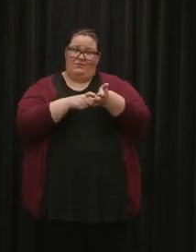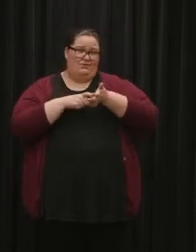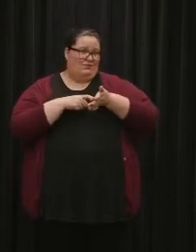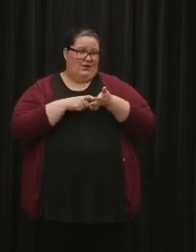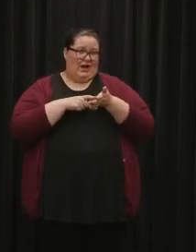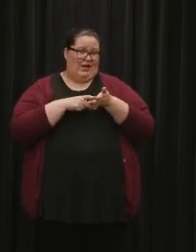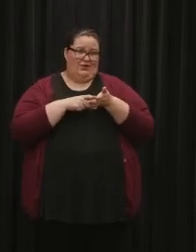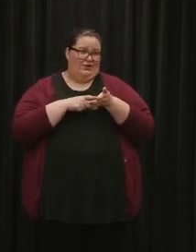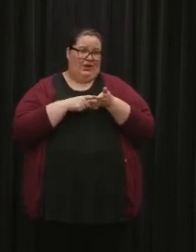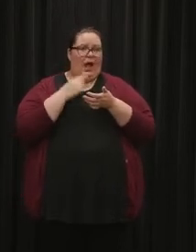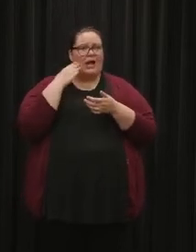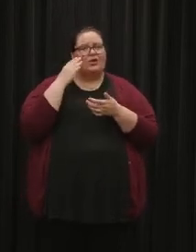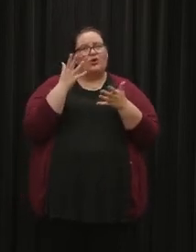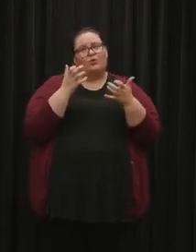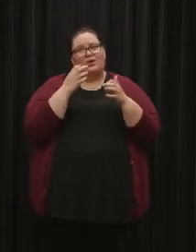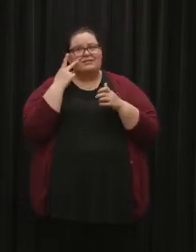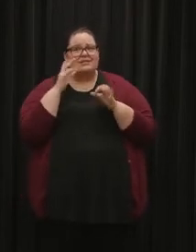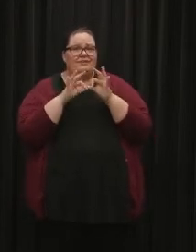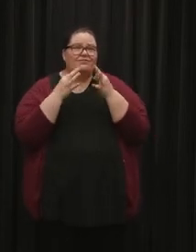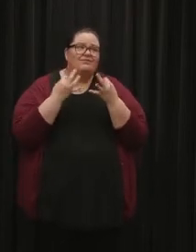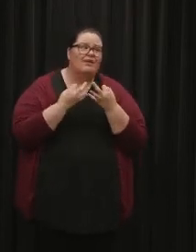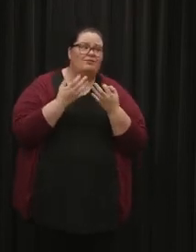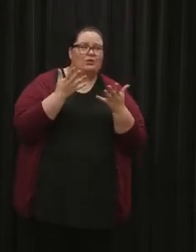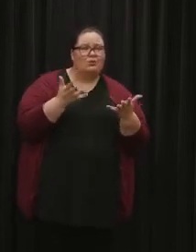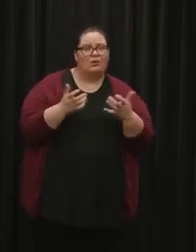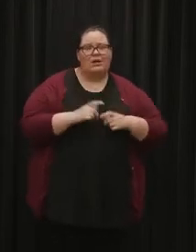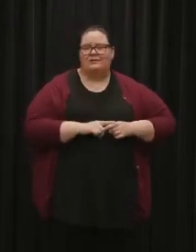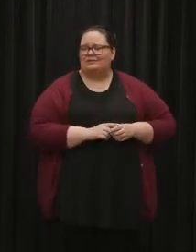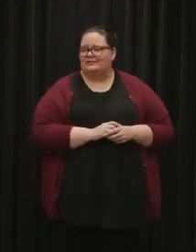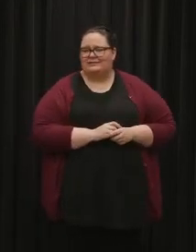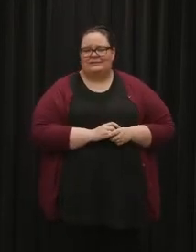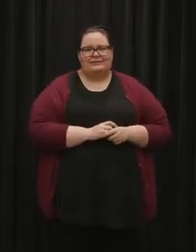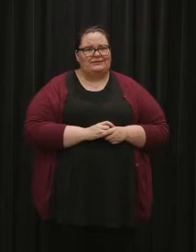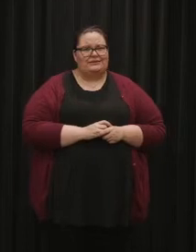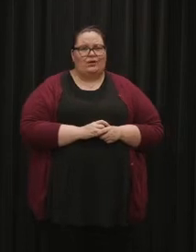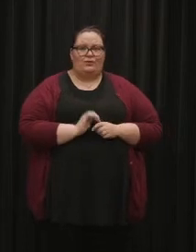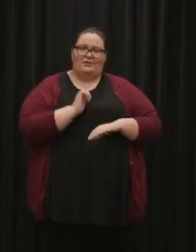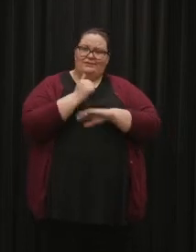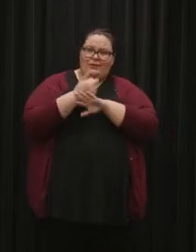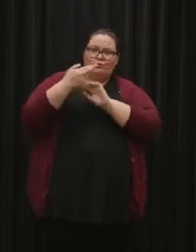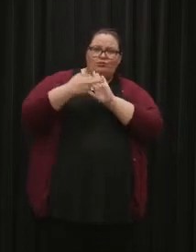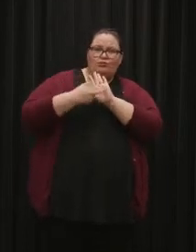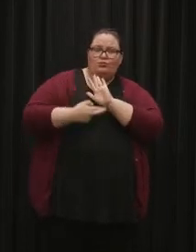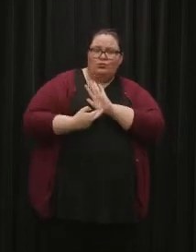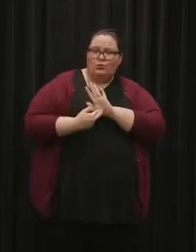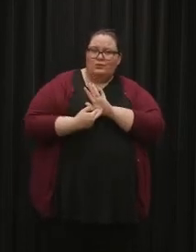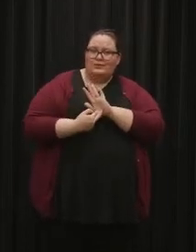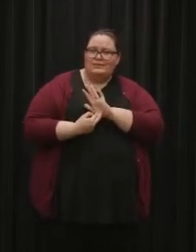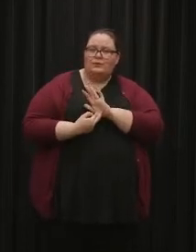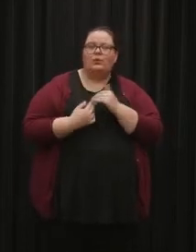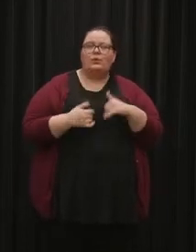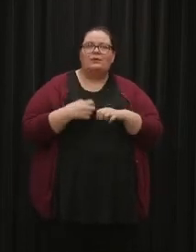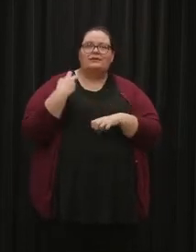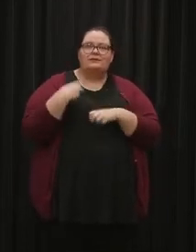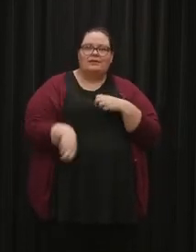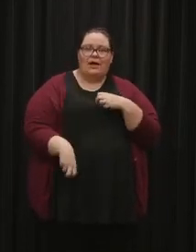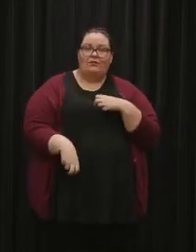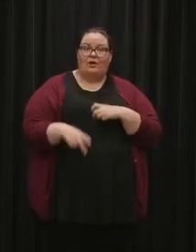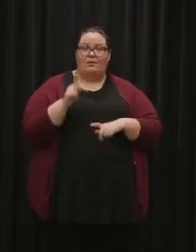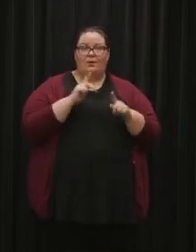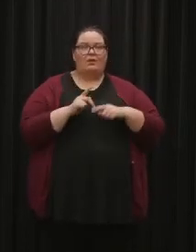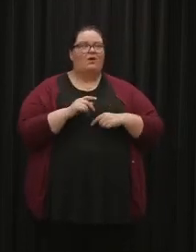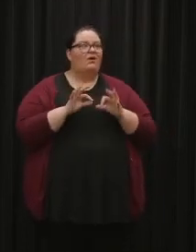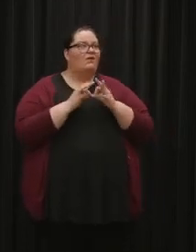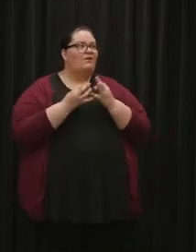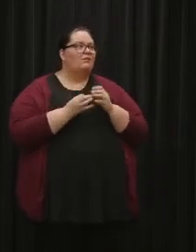trips this holiday season. I know the restrictions in place have been hard for many, and this will be a difficult Christmas for those of us